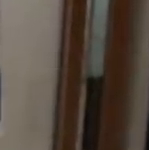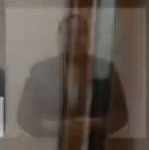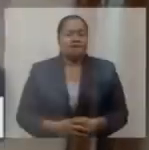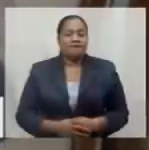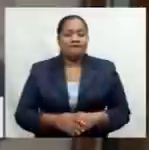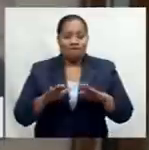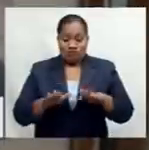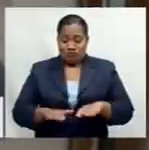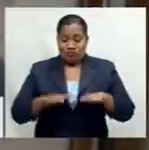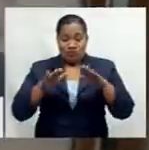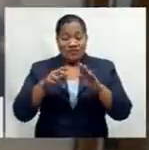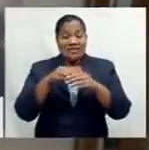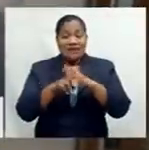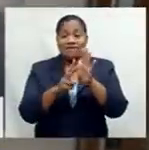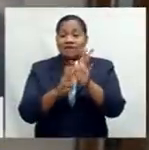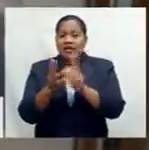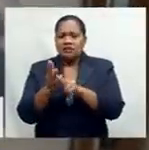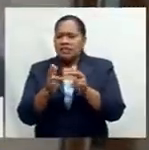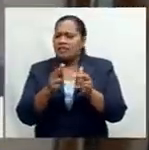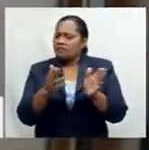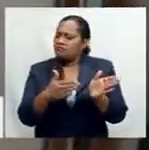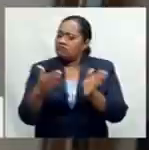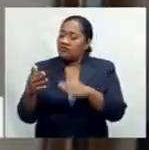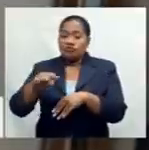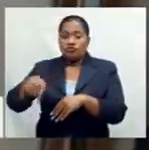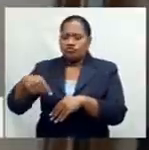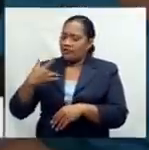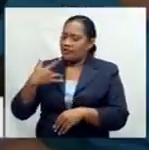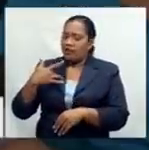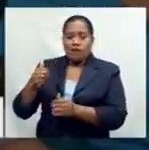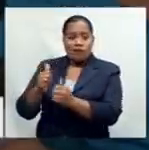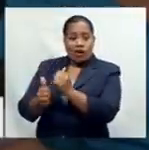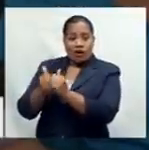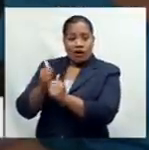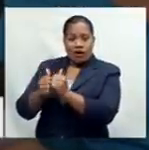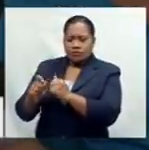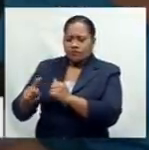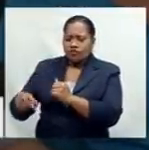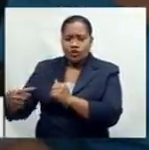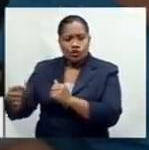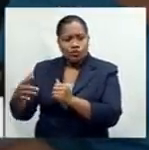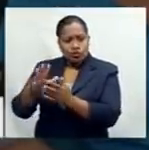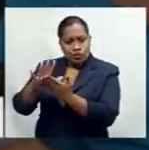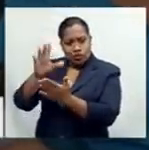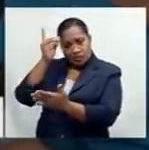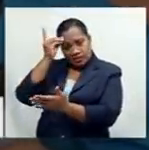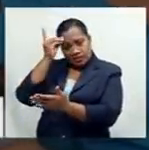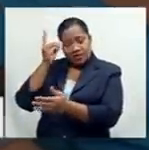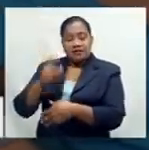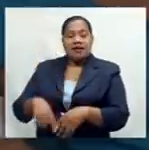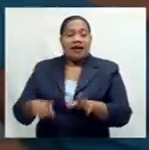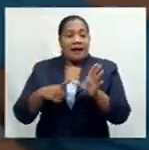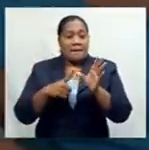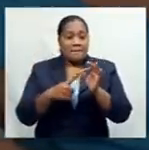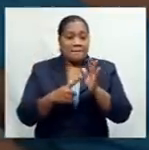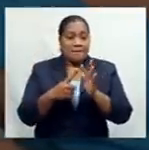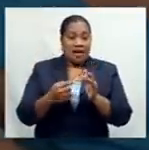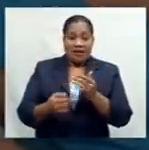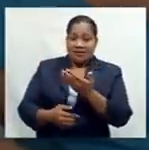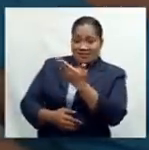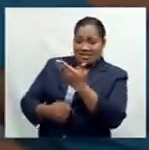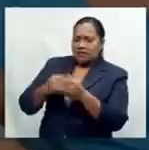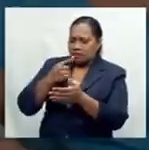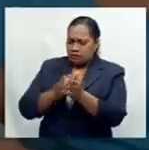Growing up in the village and then moving to Suva to live with her brother and continue her education, Api Kurusinga says she has always been determined to